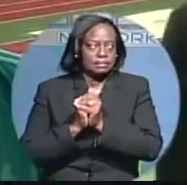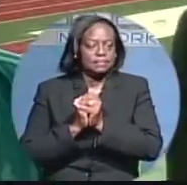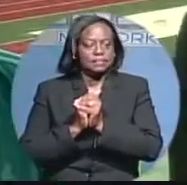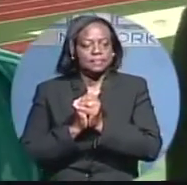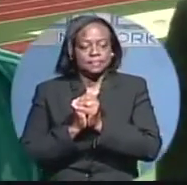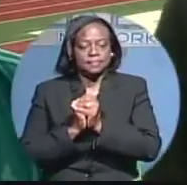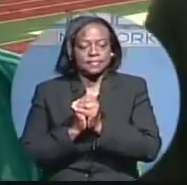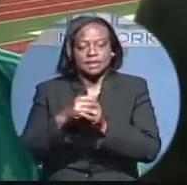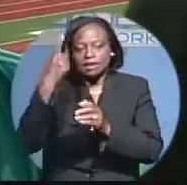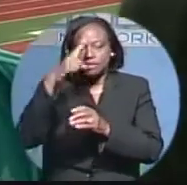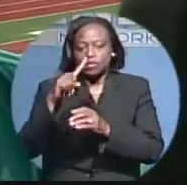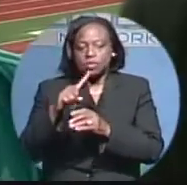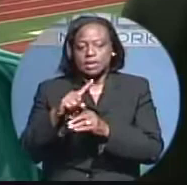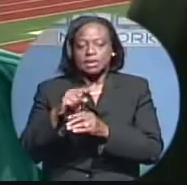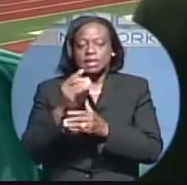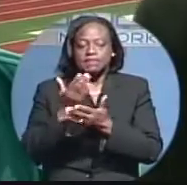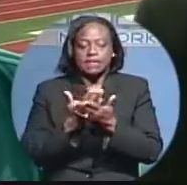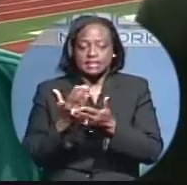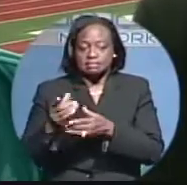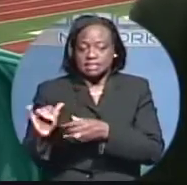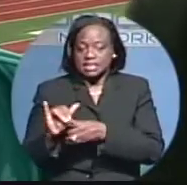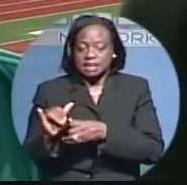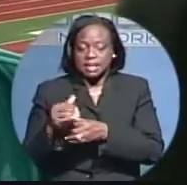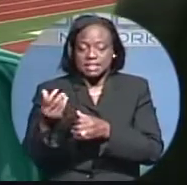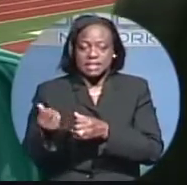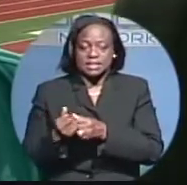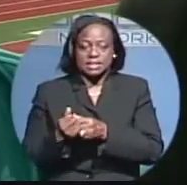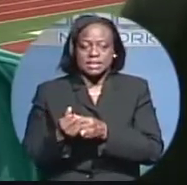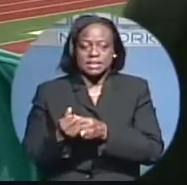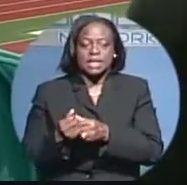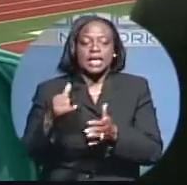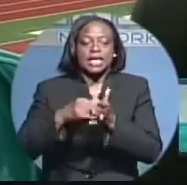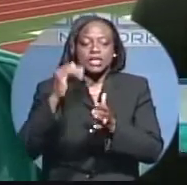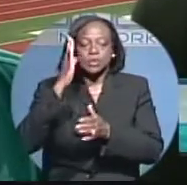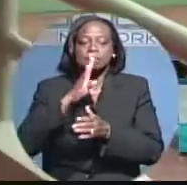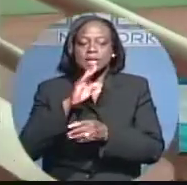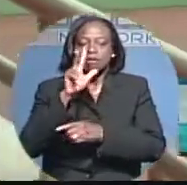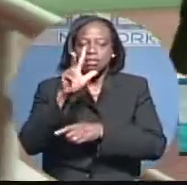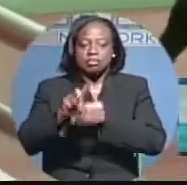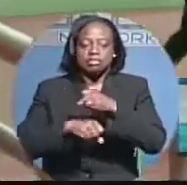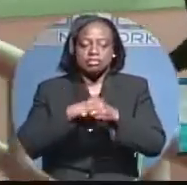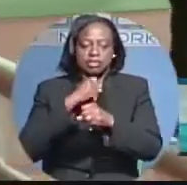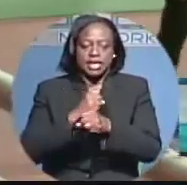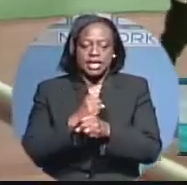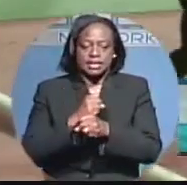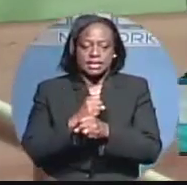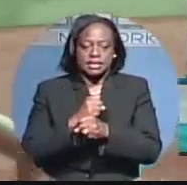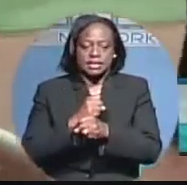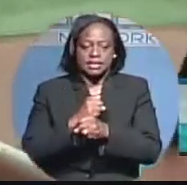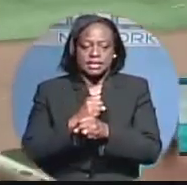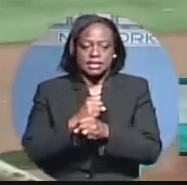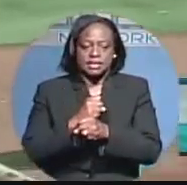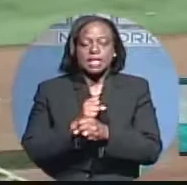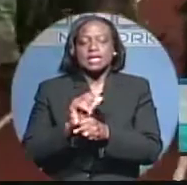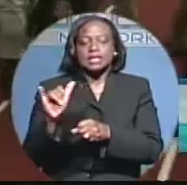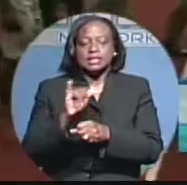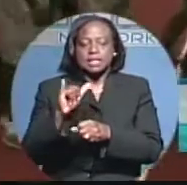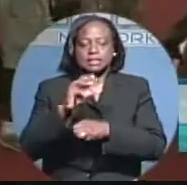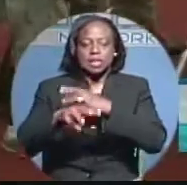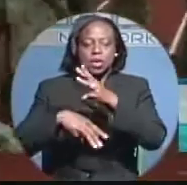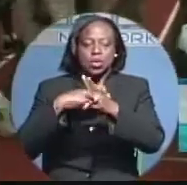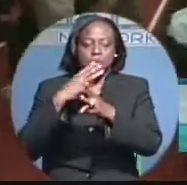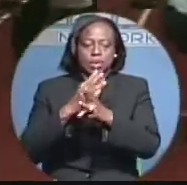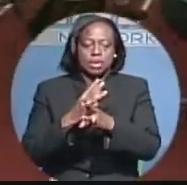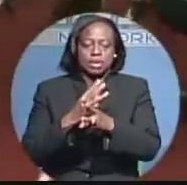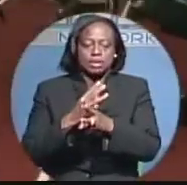For an event like that, I would say in the future, the ideal would be 3 years in advance. Like our World Youth Championships, or our